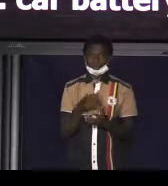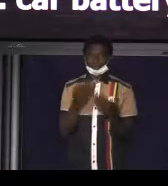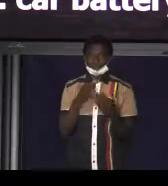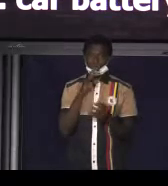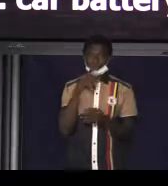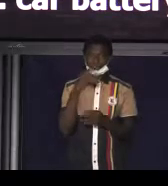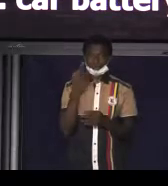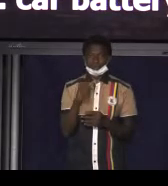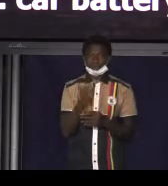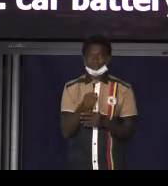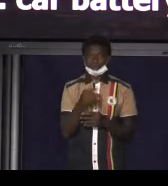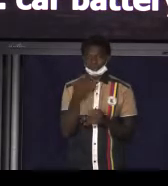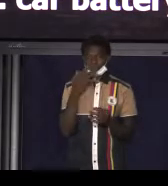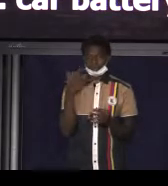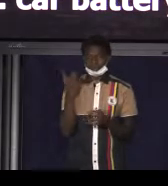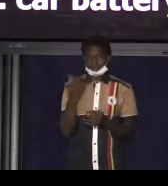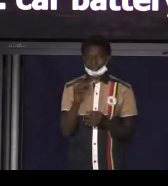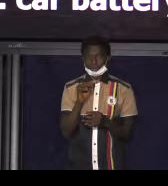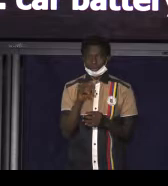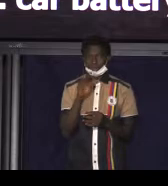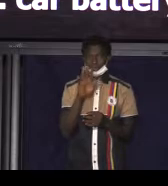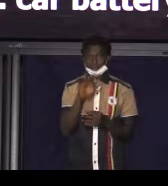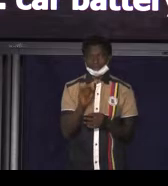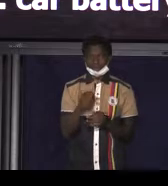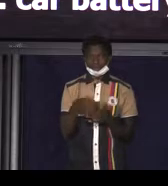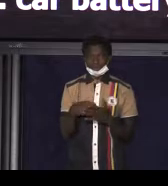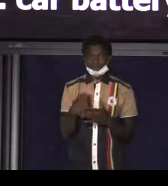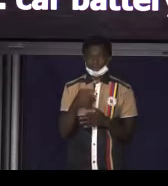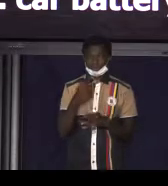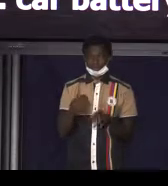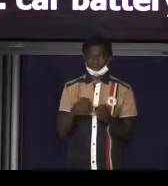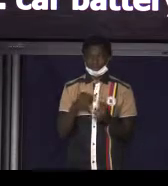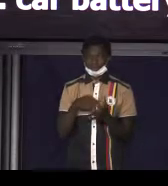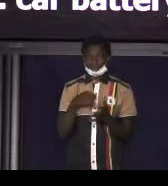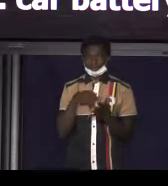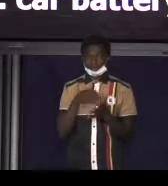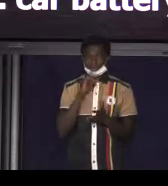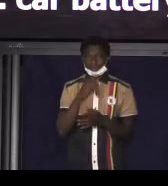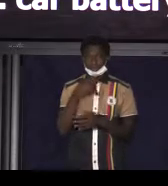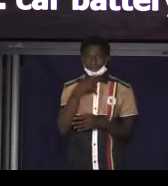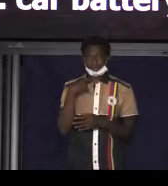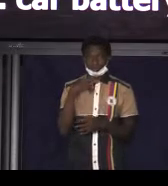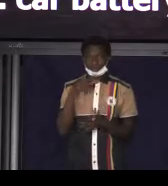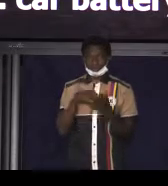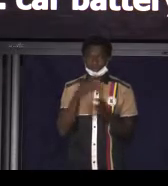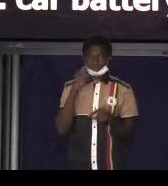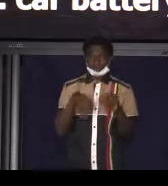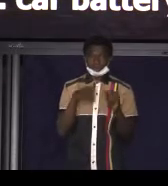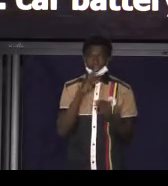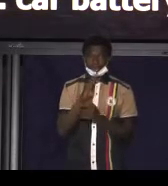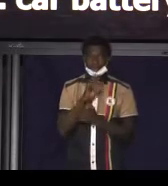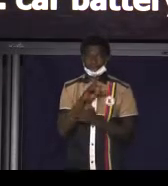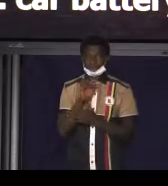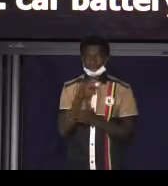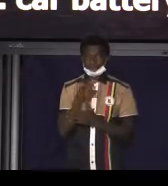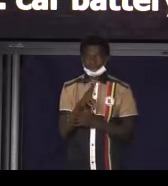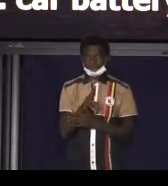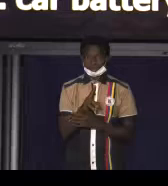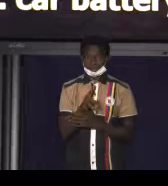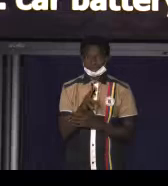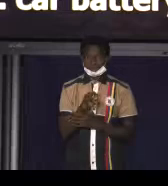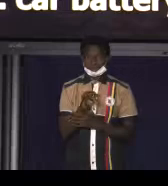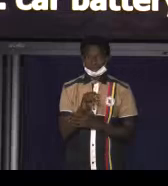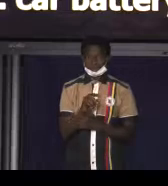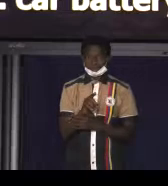maybe one of the batteries of your touch before. You can see that what you have there is dry. It cannot be liquid like the one we are